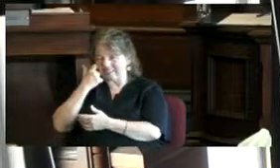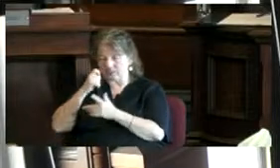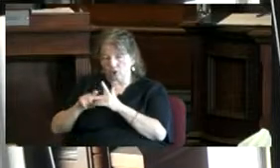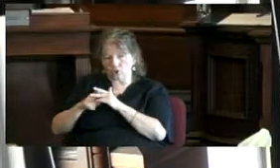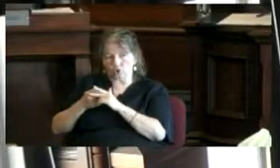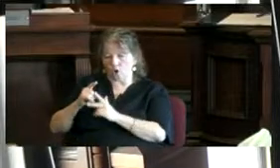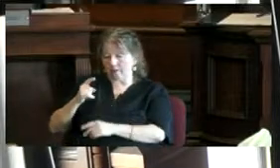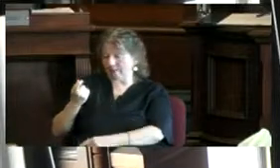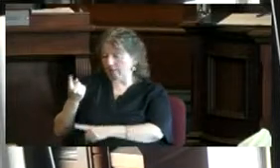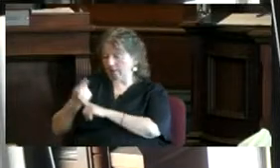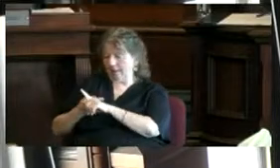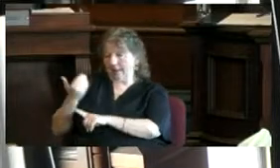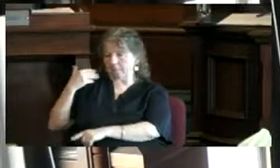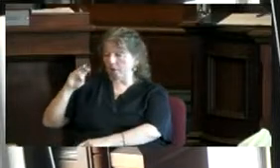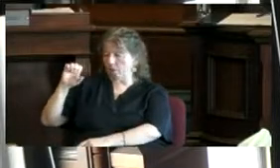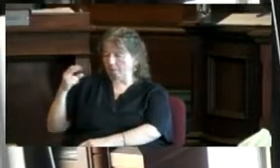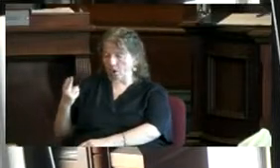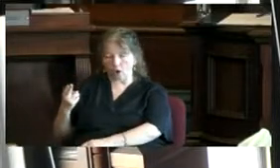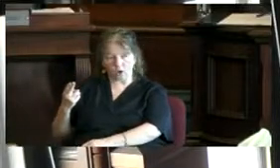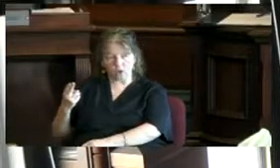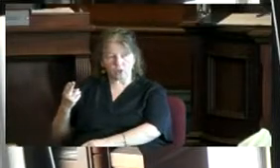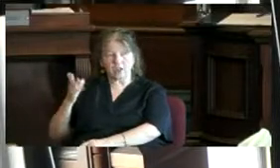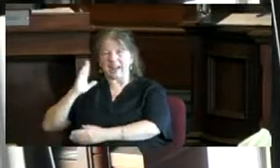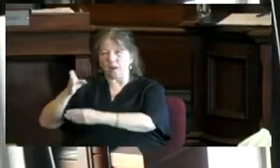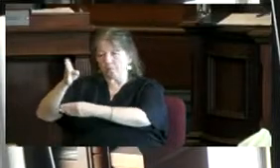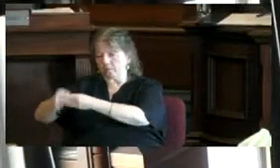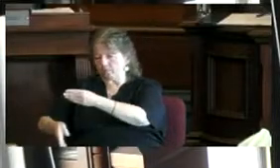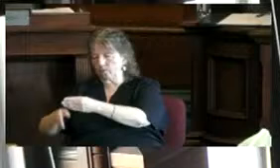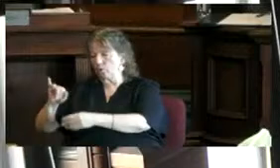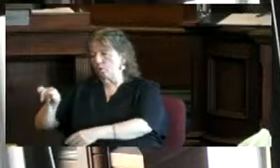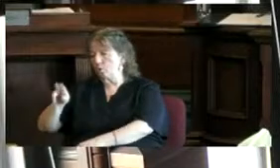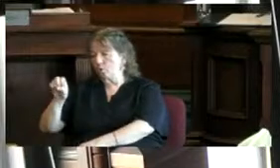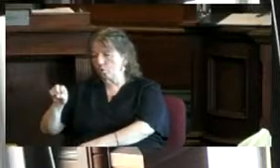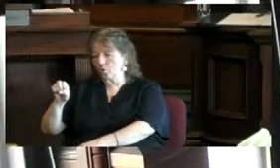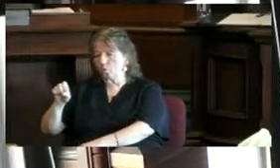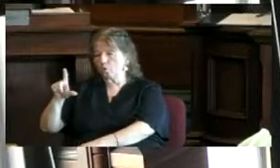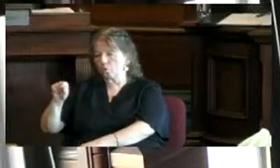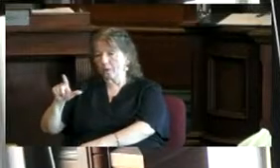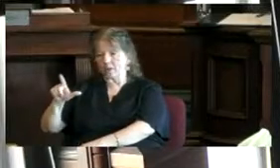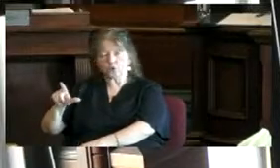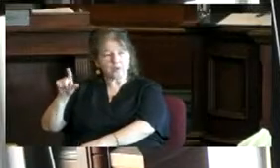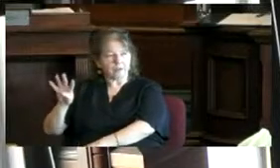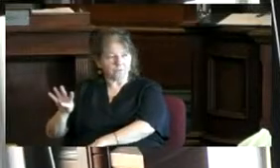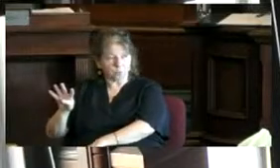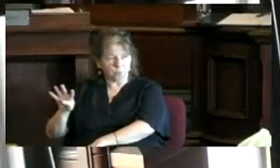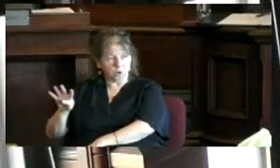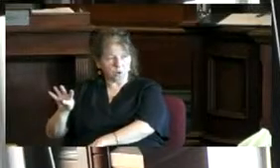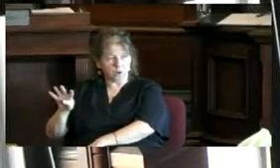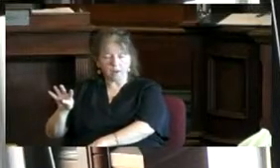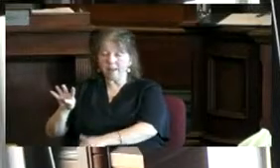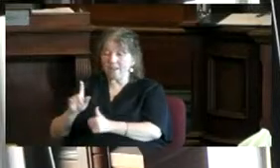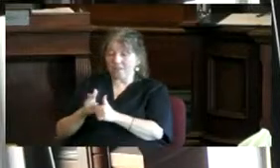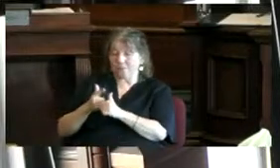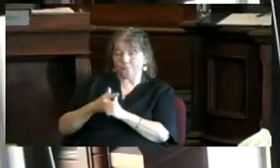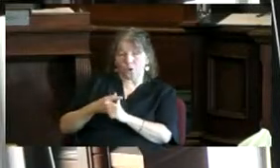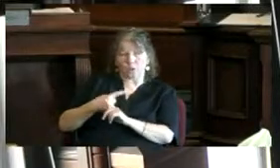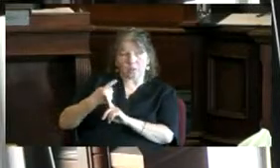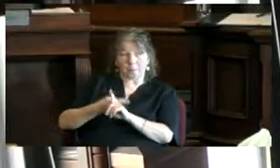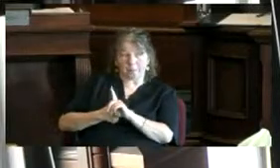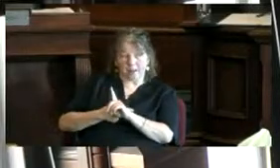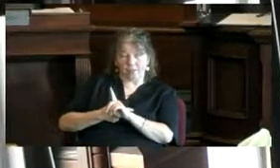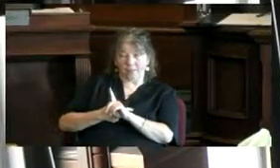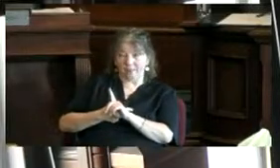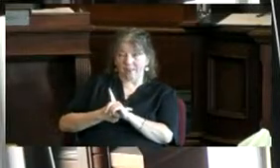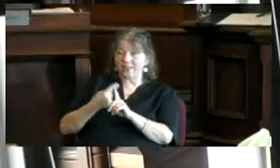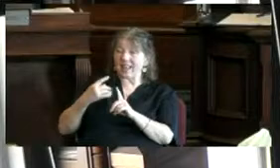year, and it is scheduled to conclude in June of 24. Within the initial month of their outreach, they had already